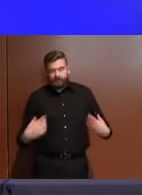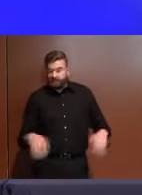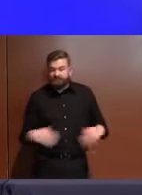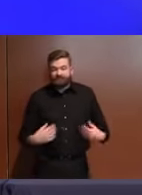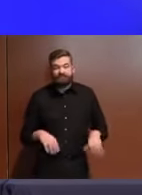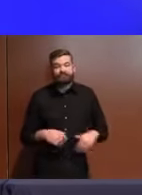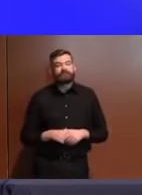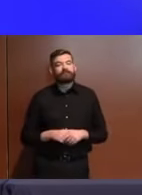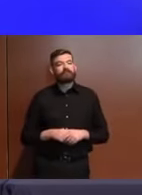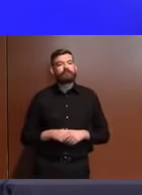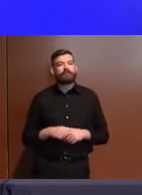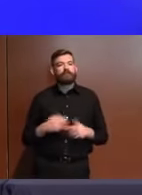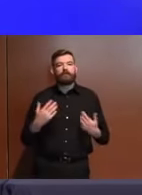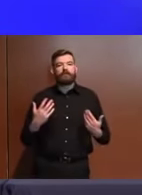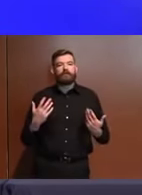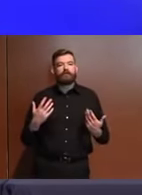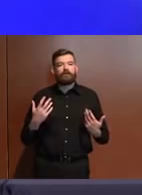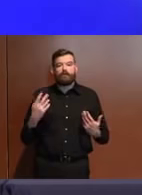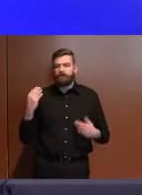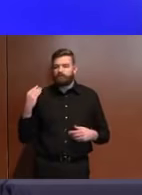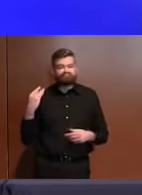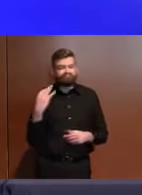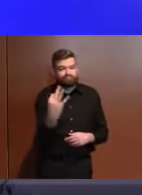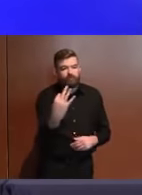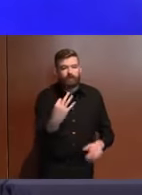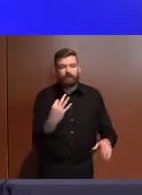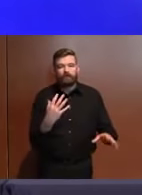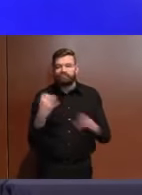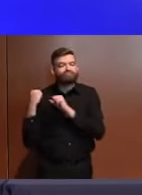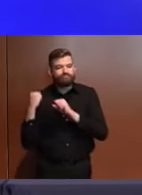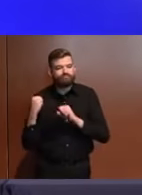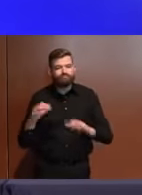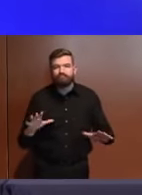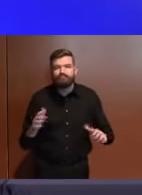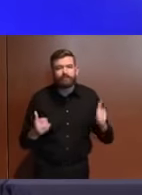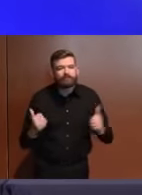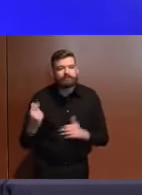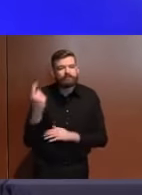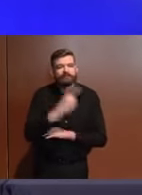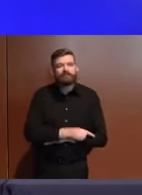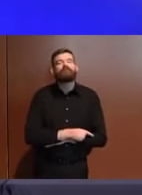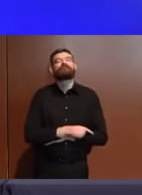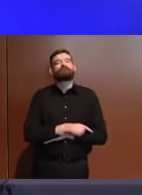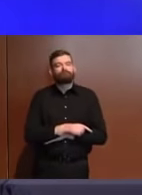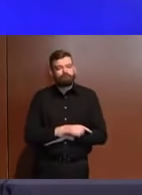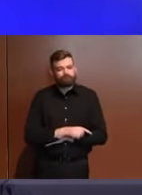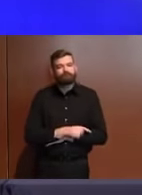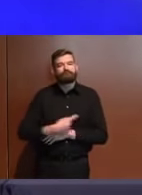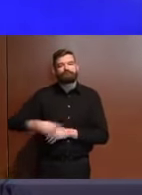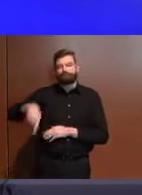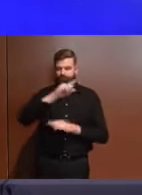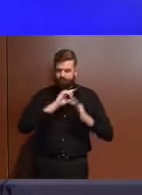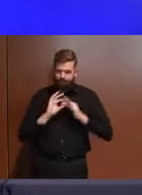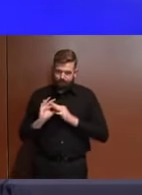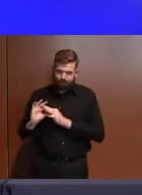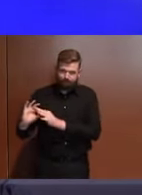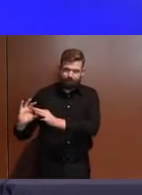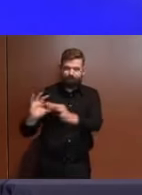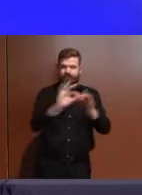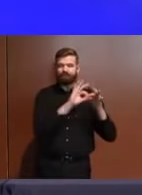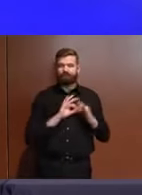next. I just want to say this, we get it. We are all in this together. It's not